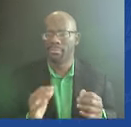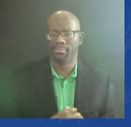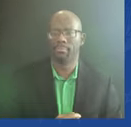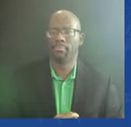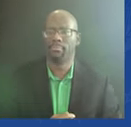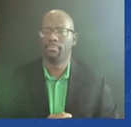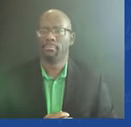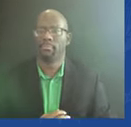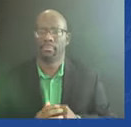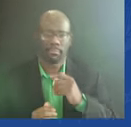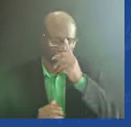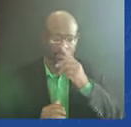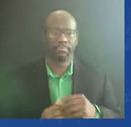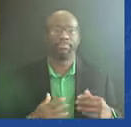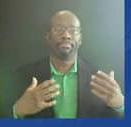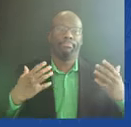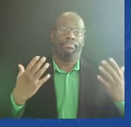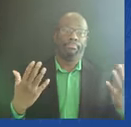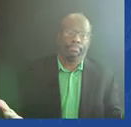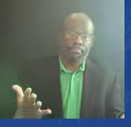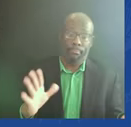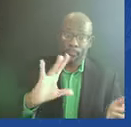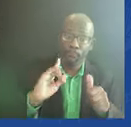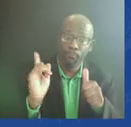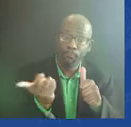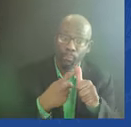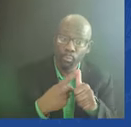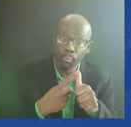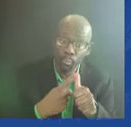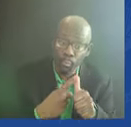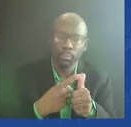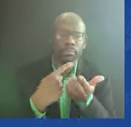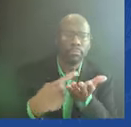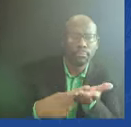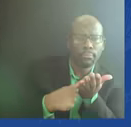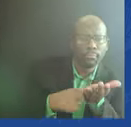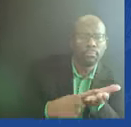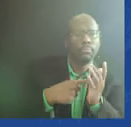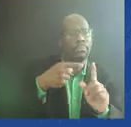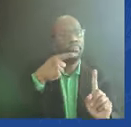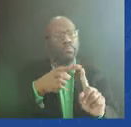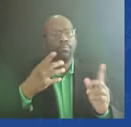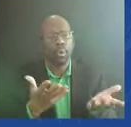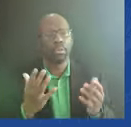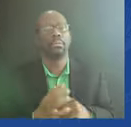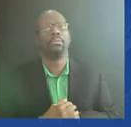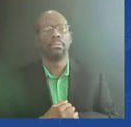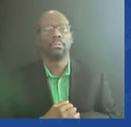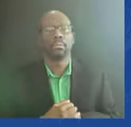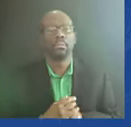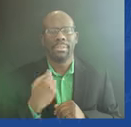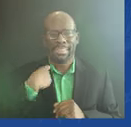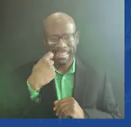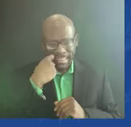JCPOA, we rejoin that, and that depends. That's why I had the meetings with my colleagues here